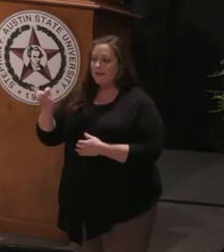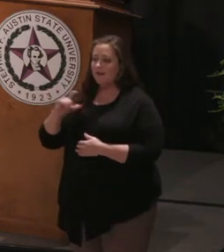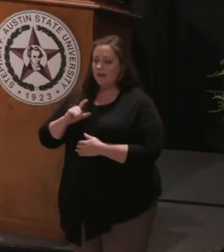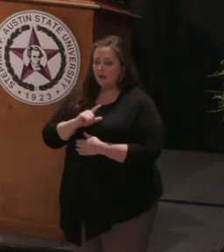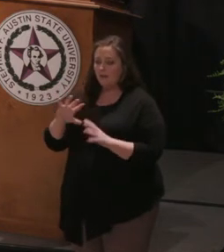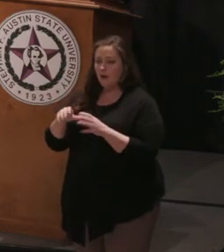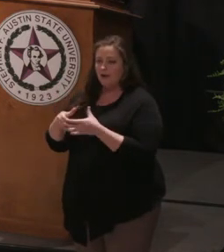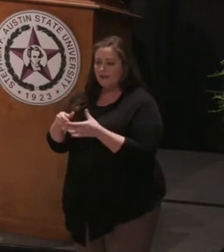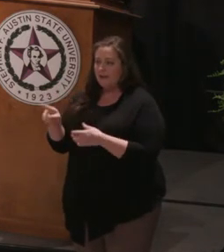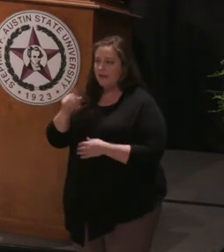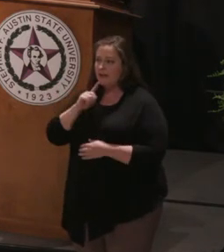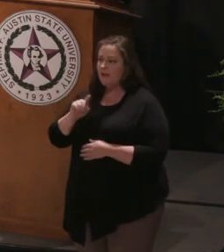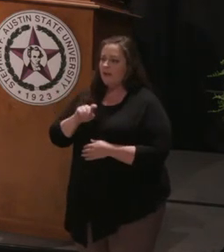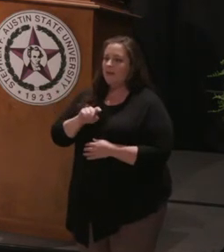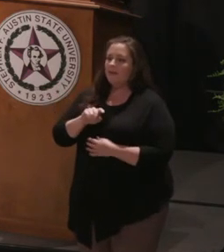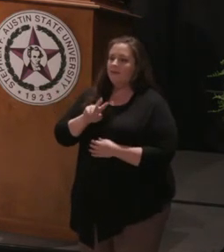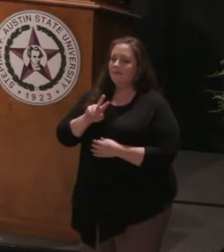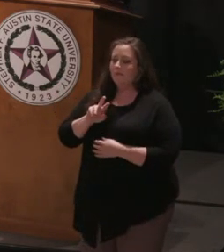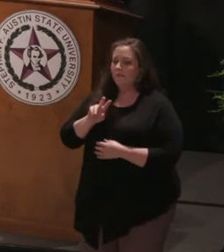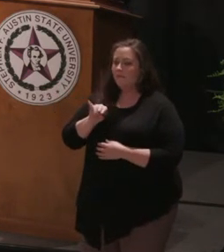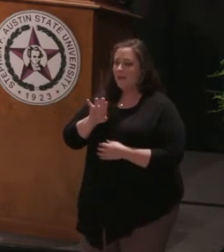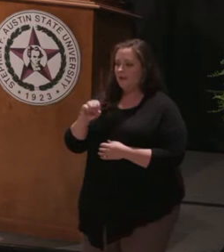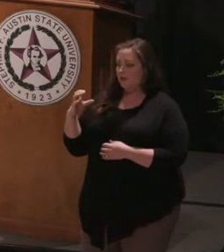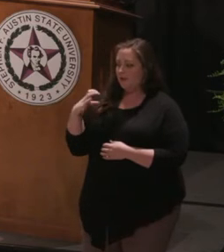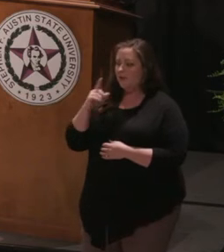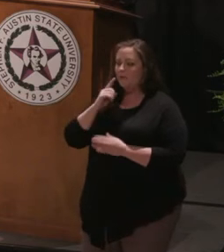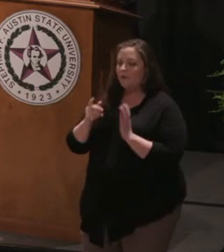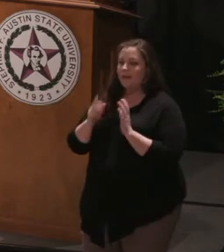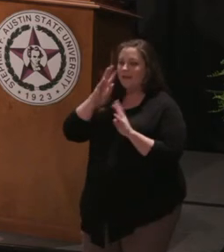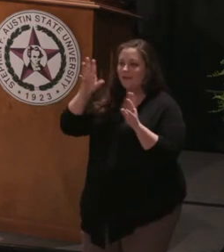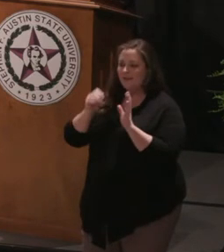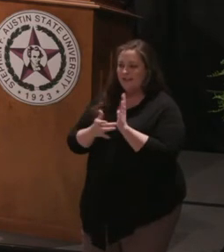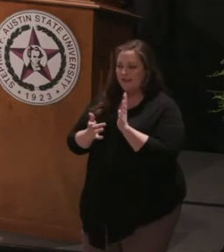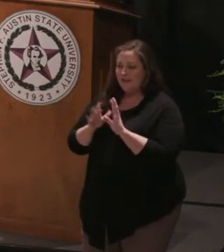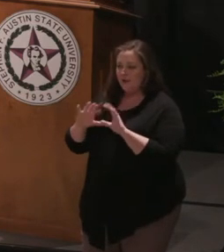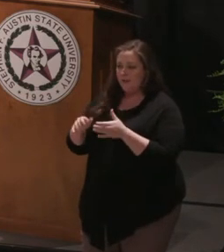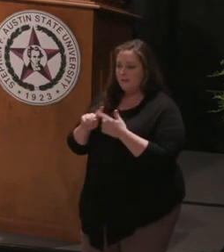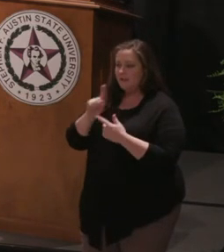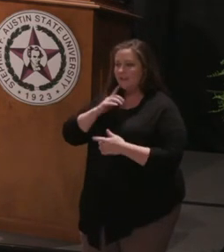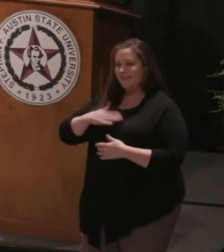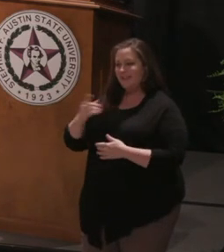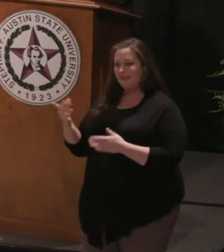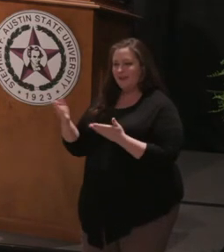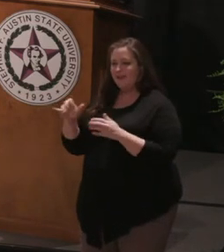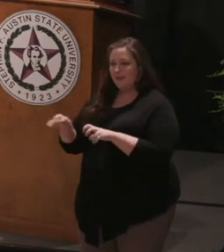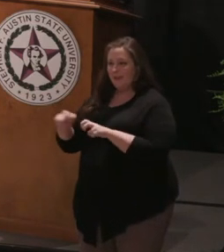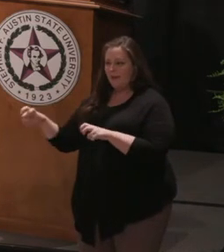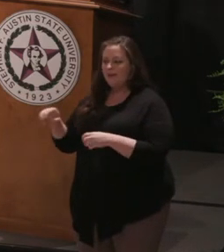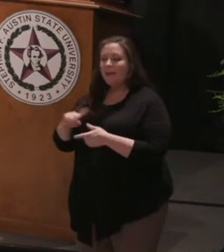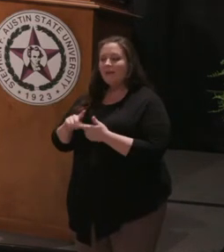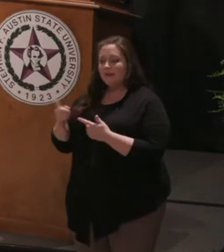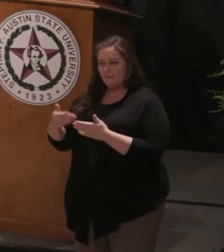Legislative Caucus. He's vice chair of the Innovation and Technology Caucus, so glad to have you on this panel. And he